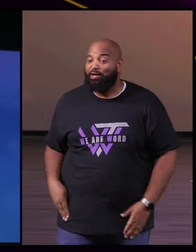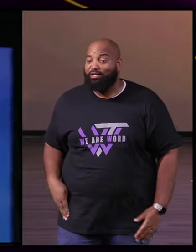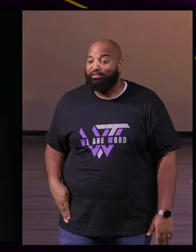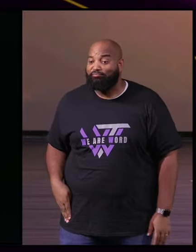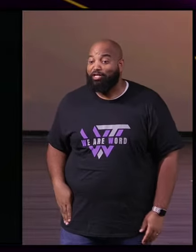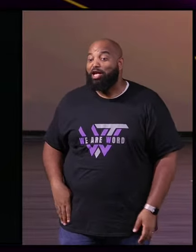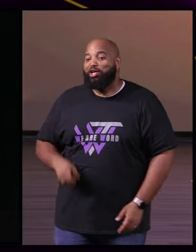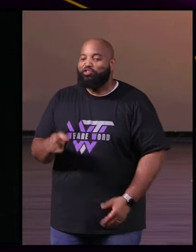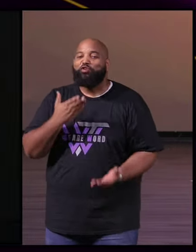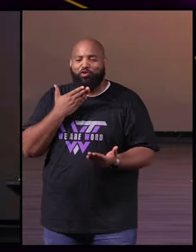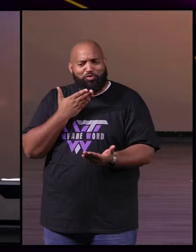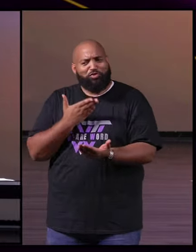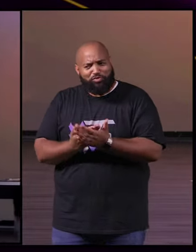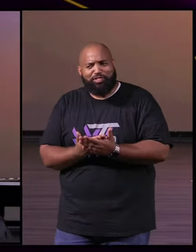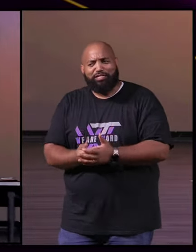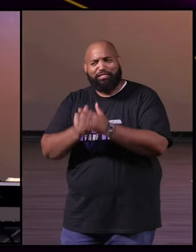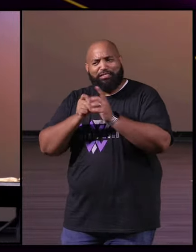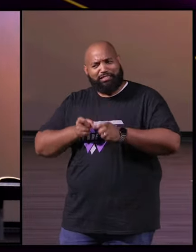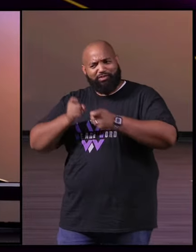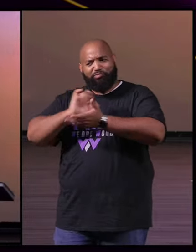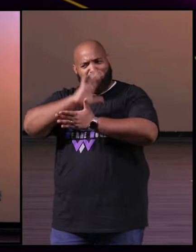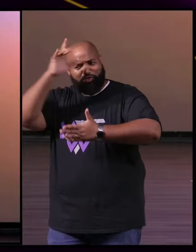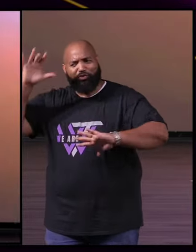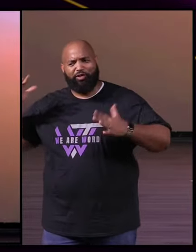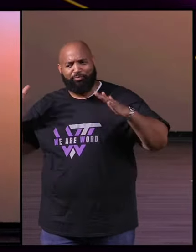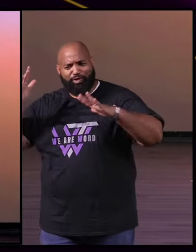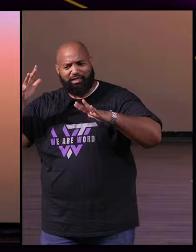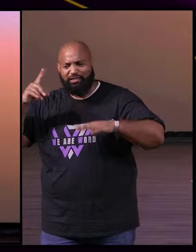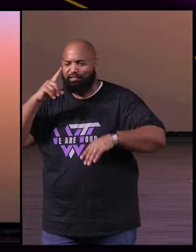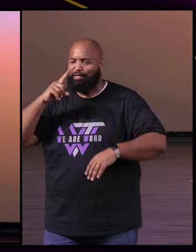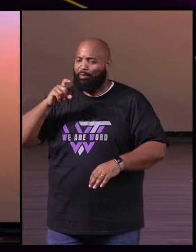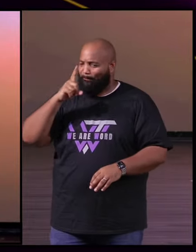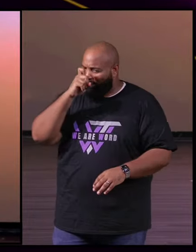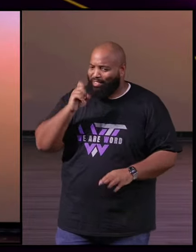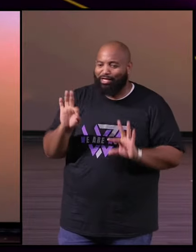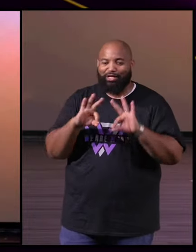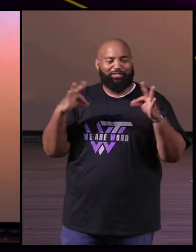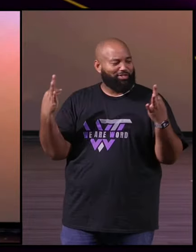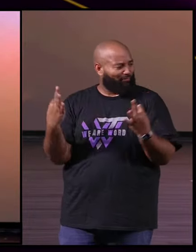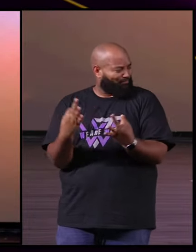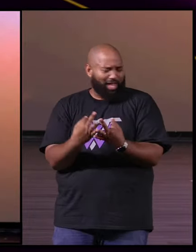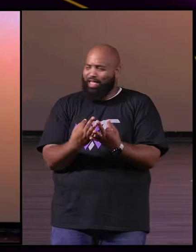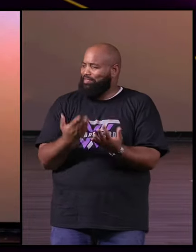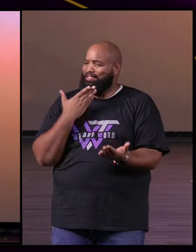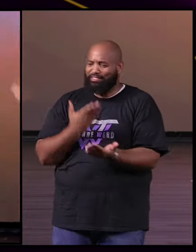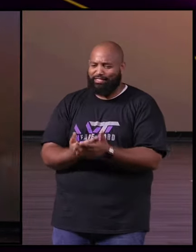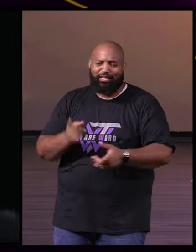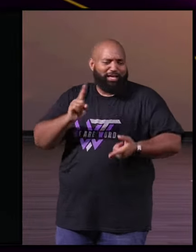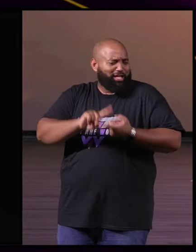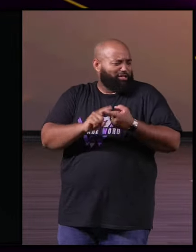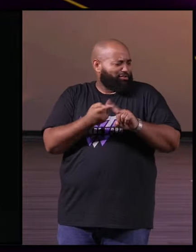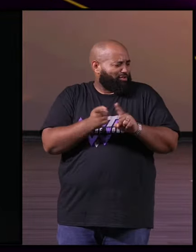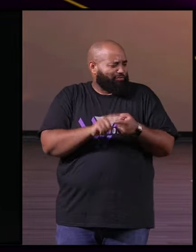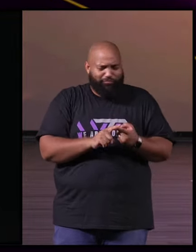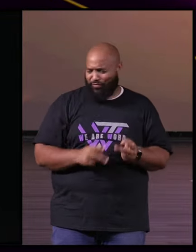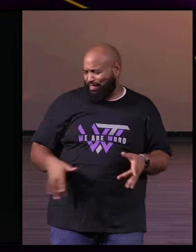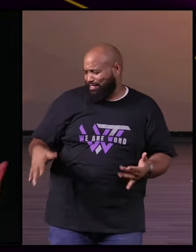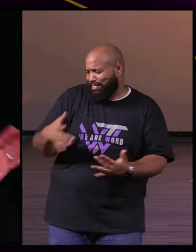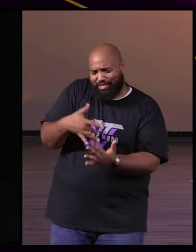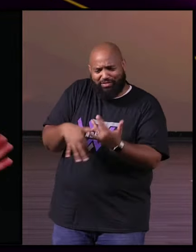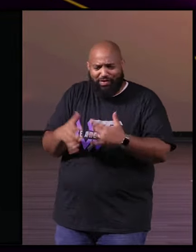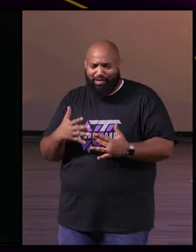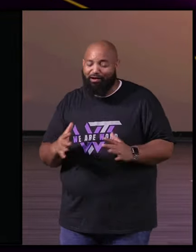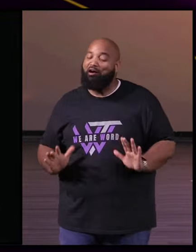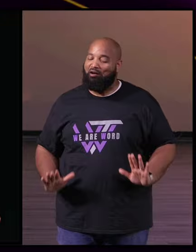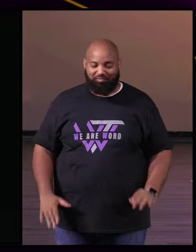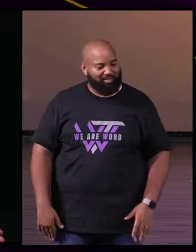You've done real good at giving me glory and praise when you got a family full of friends and a house full of friends. In fact, you do